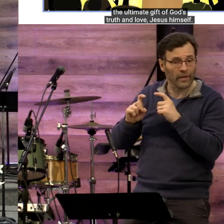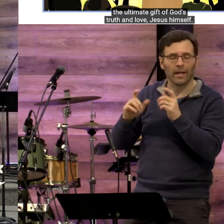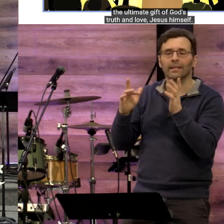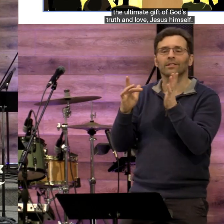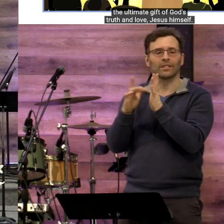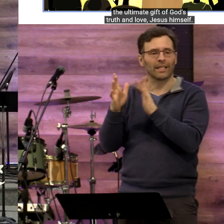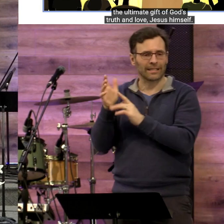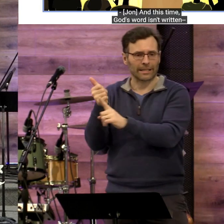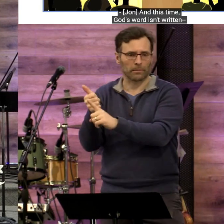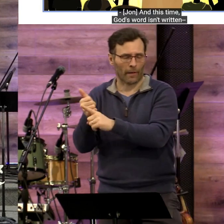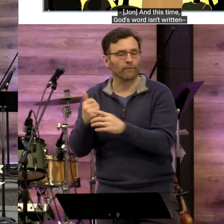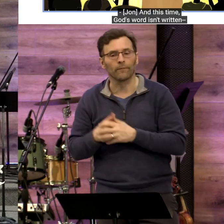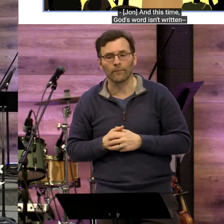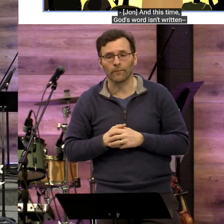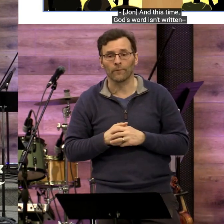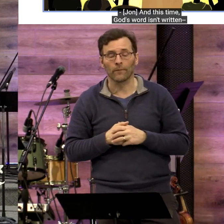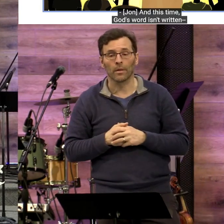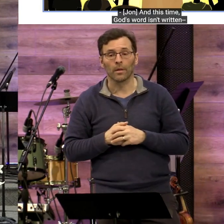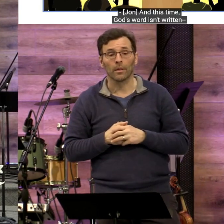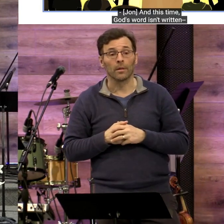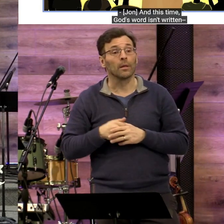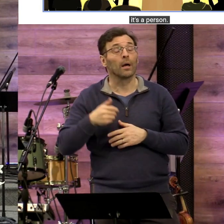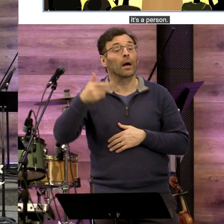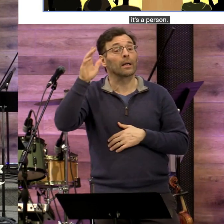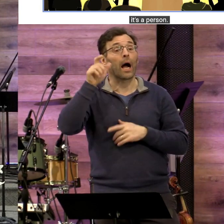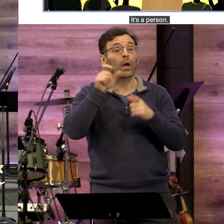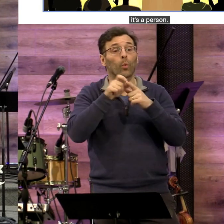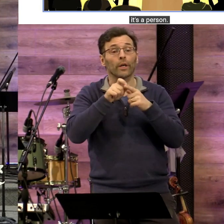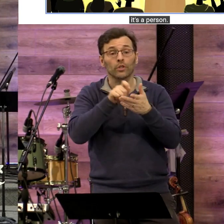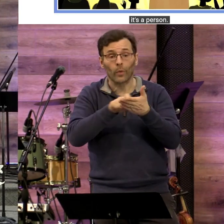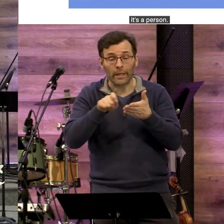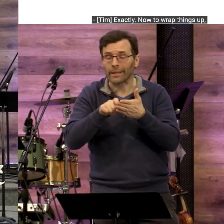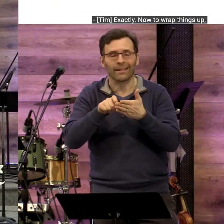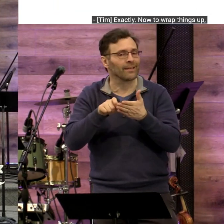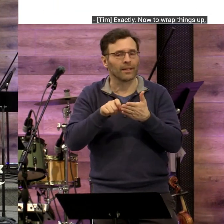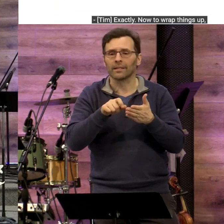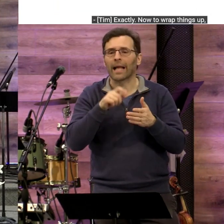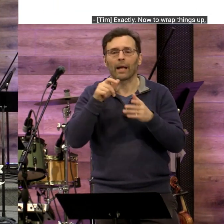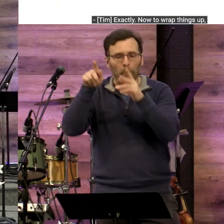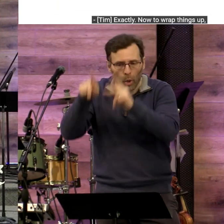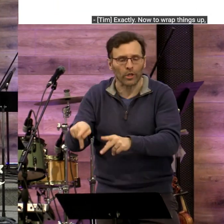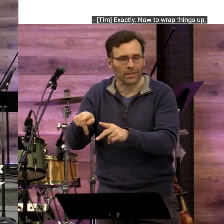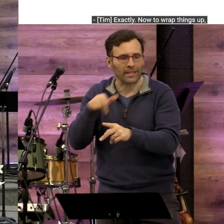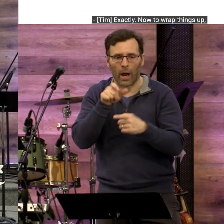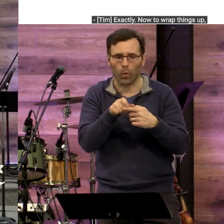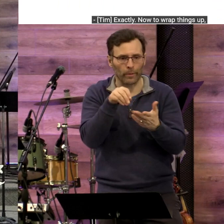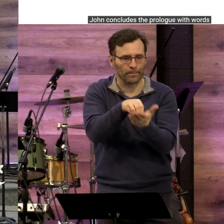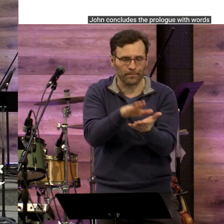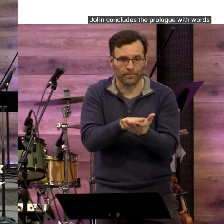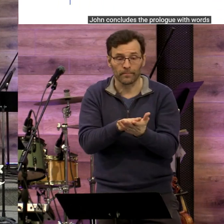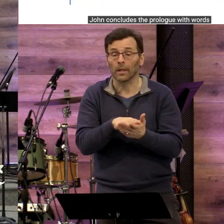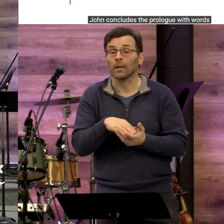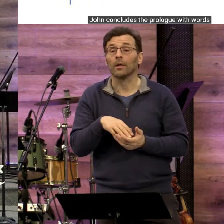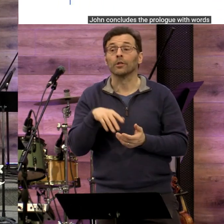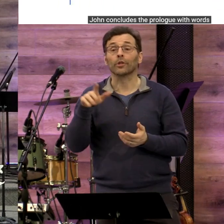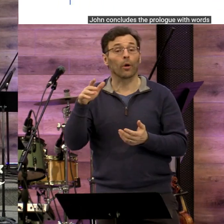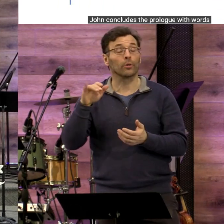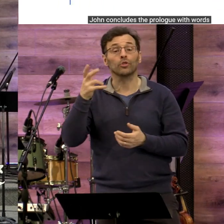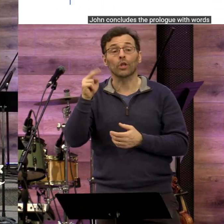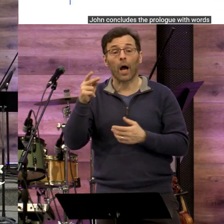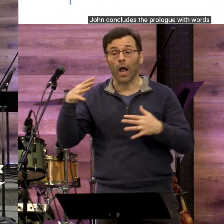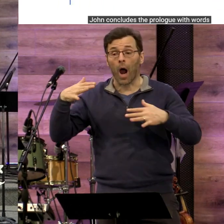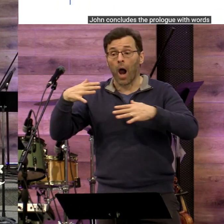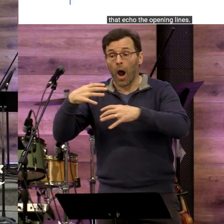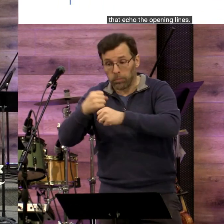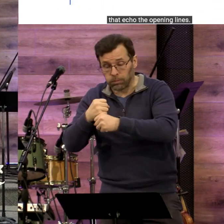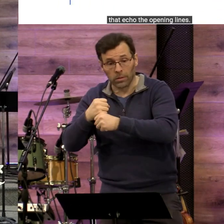Jesus himself. And this time God's word isn't written, it's a person. Exactly. Now, to wrap things up, John concludes the prologue